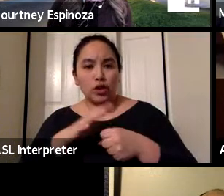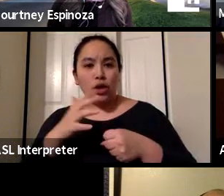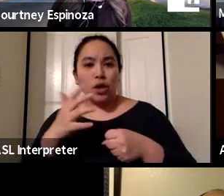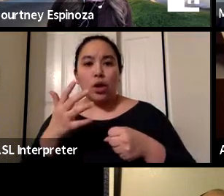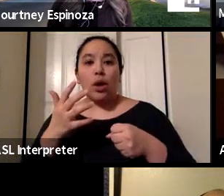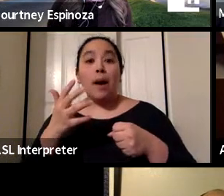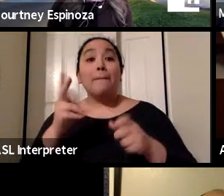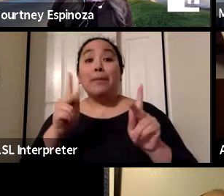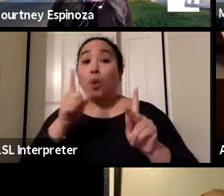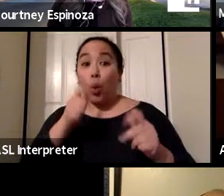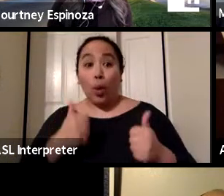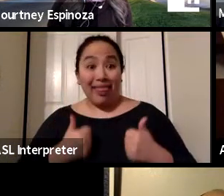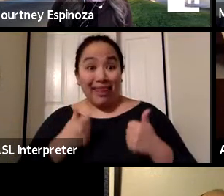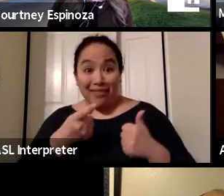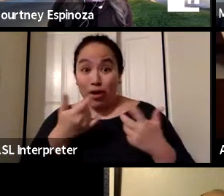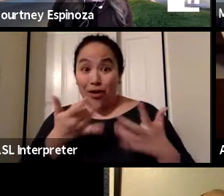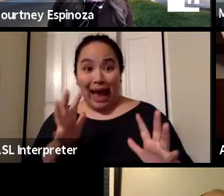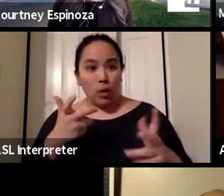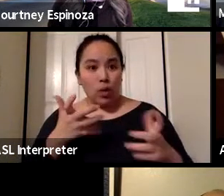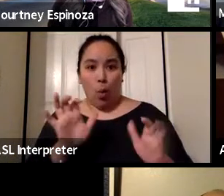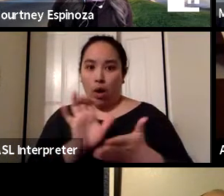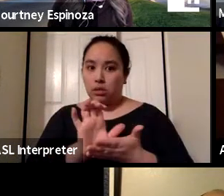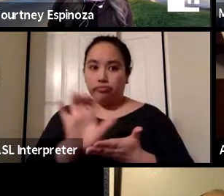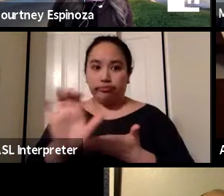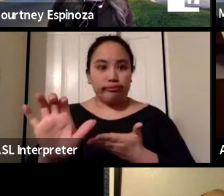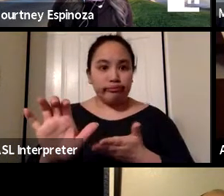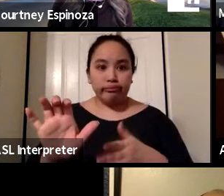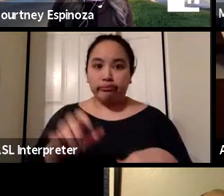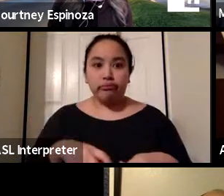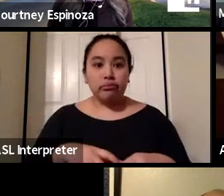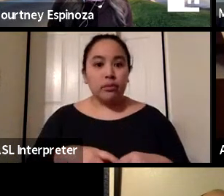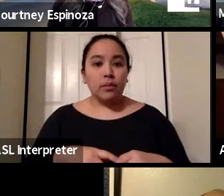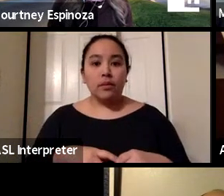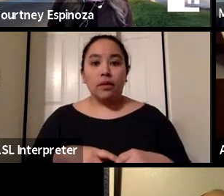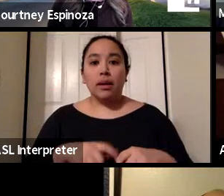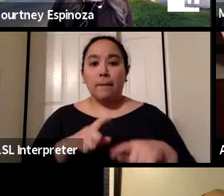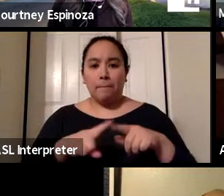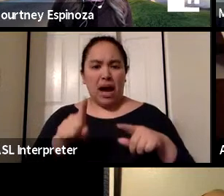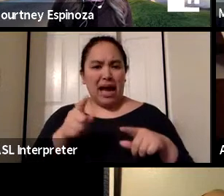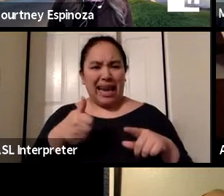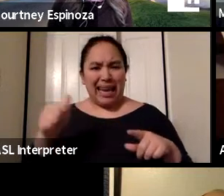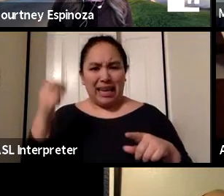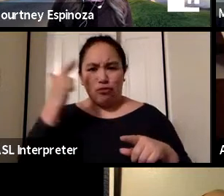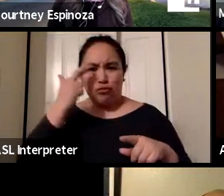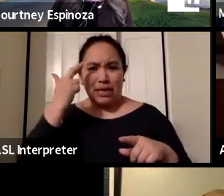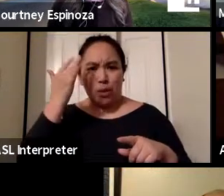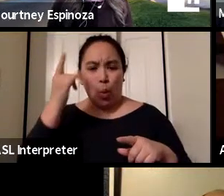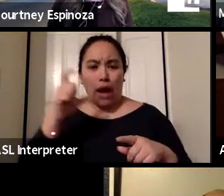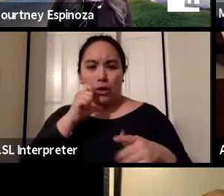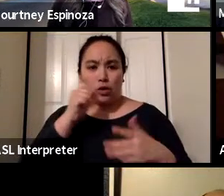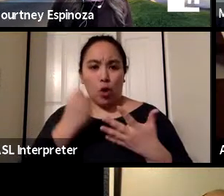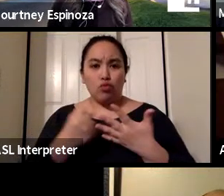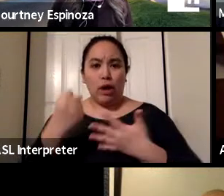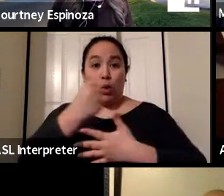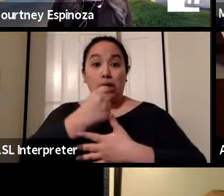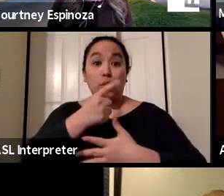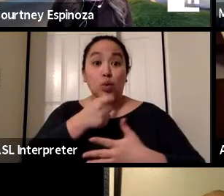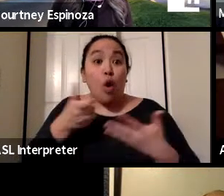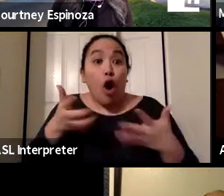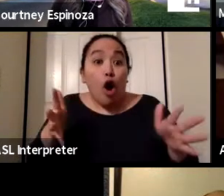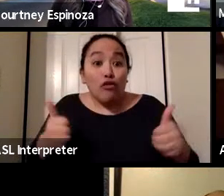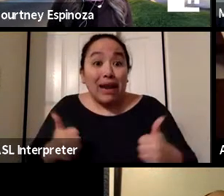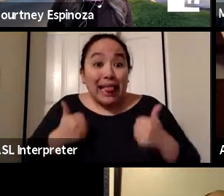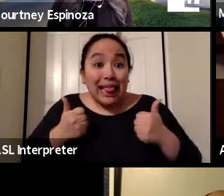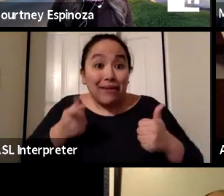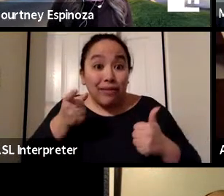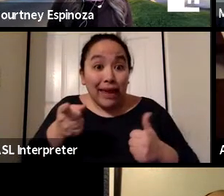from the neighborhood as these revitalization efforts begin. Is there any reason why you can't prioritize Chinatown residents or